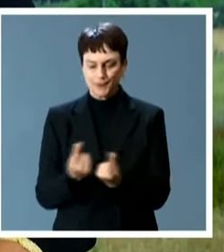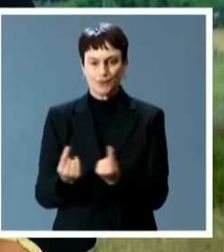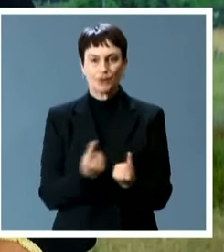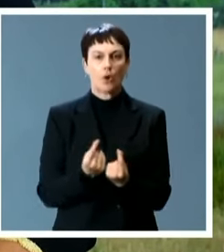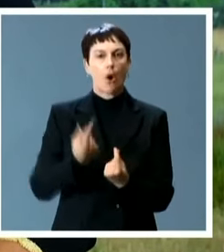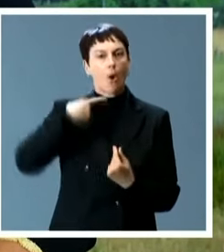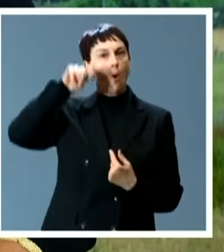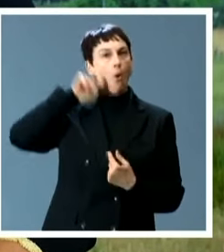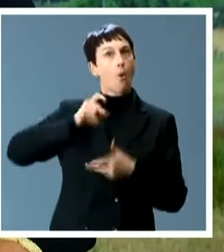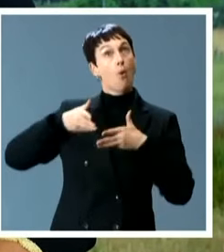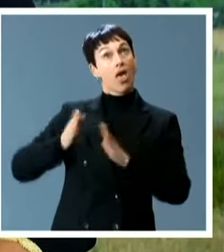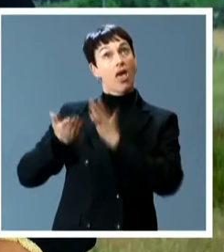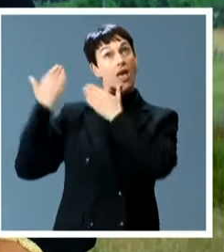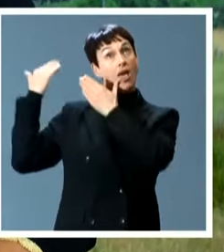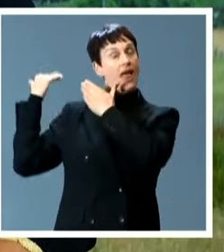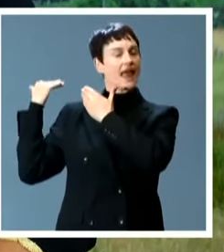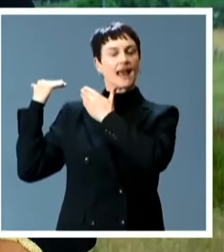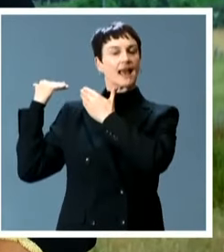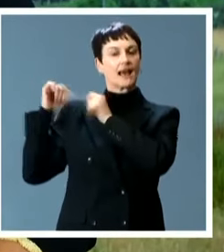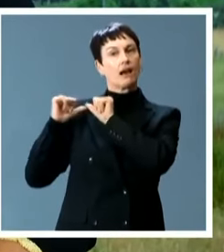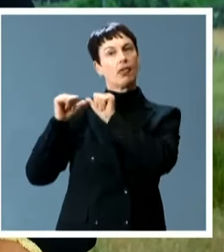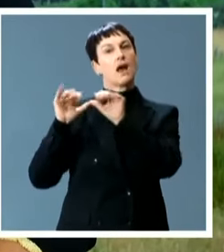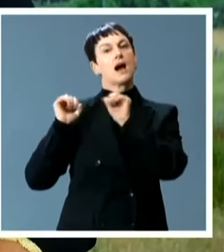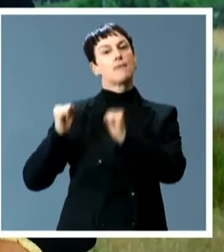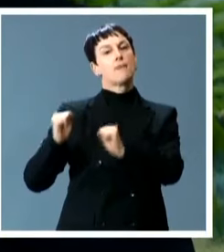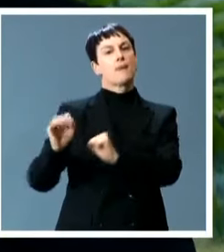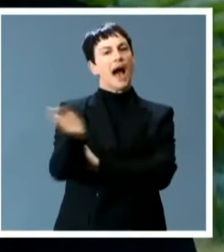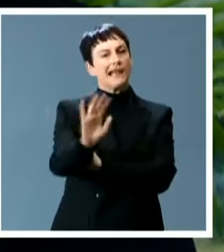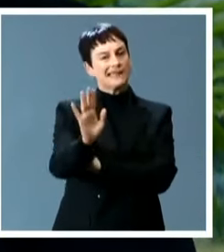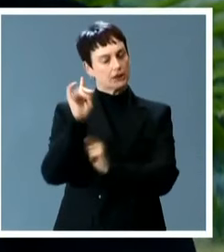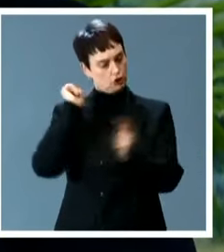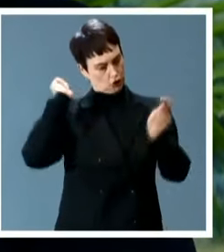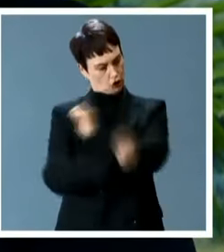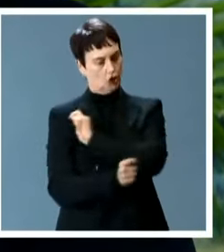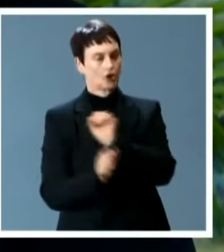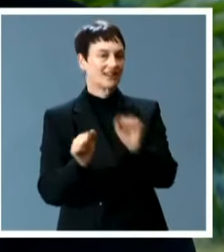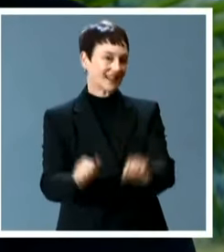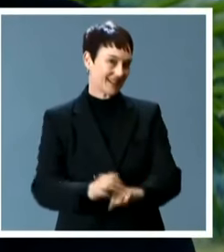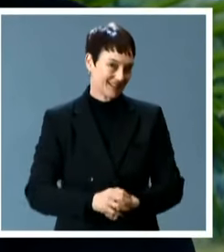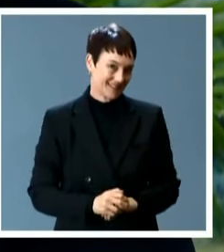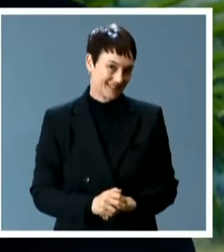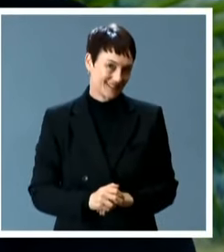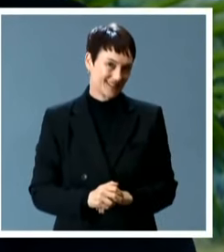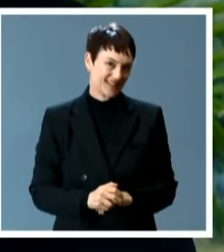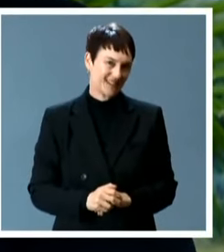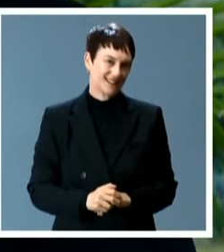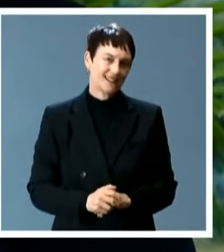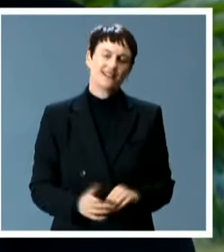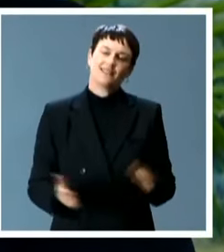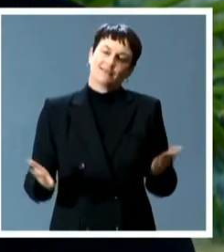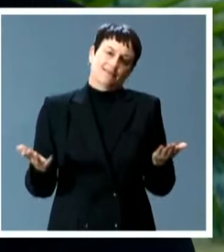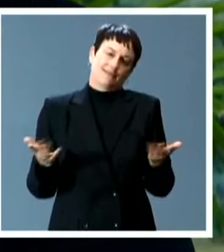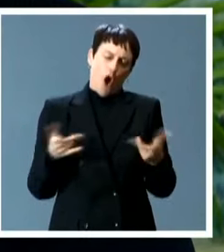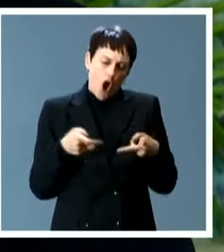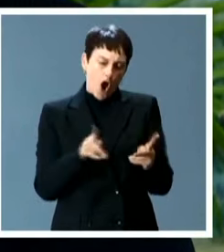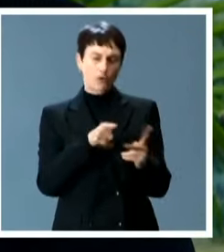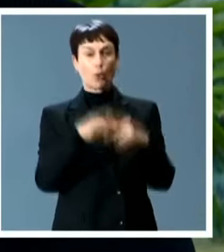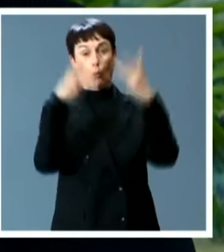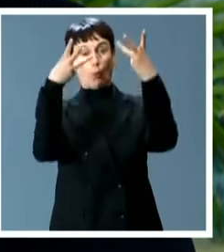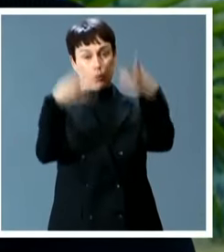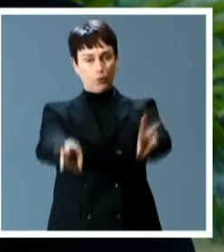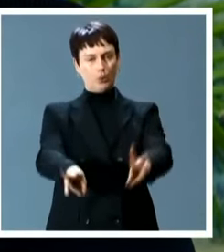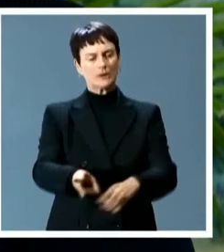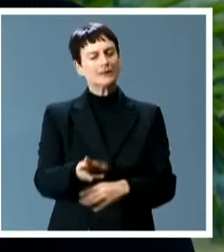just, equitable, and prosperous world. Let us dare not squander this opportunity for